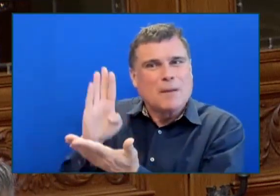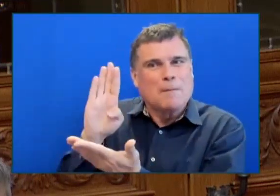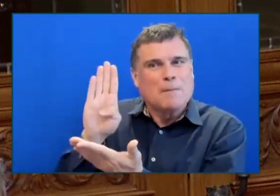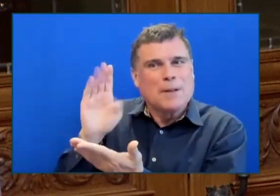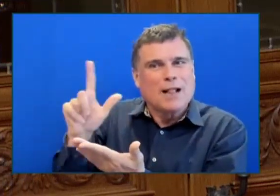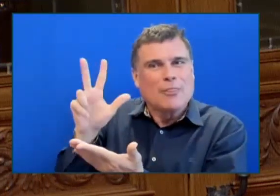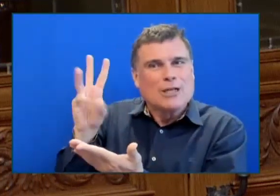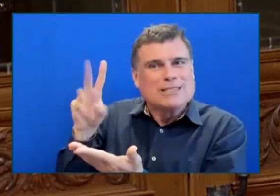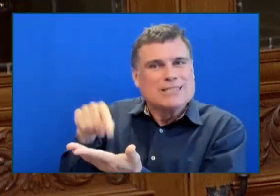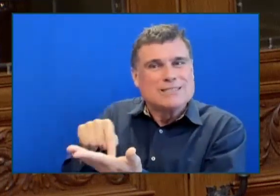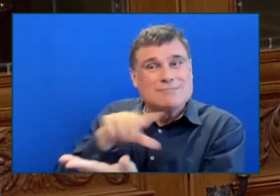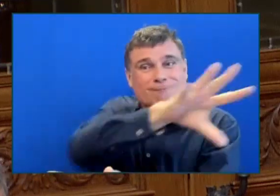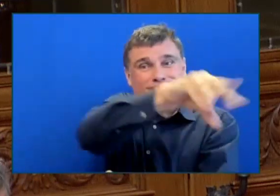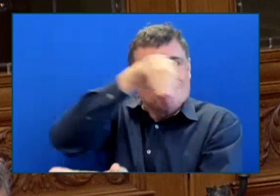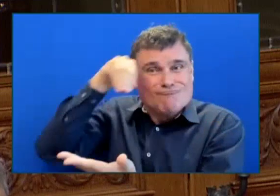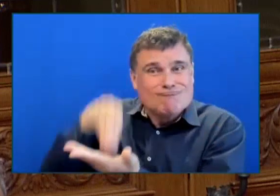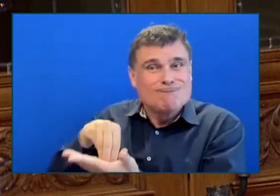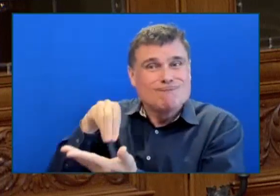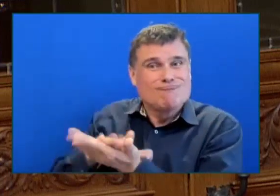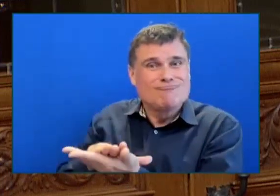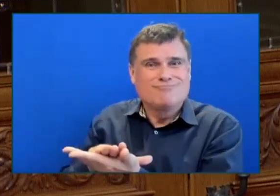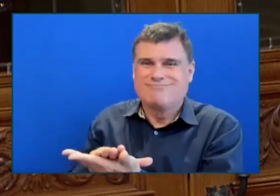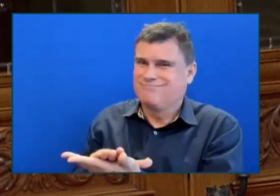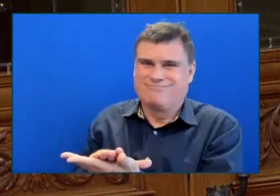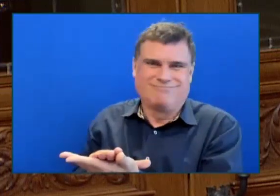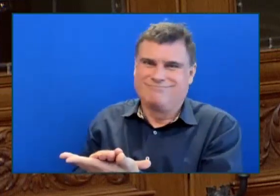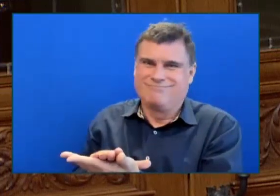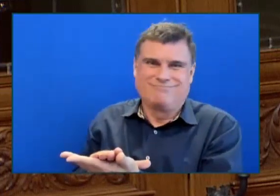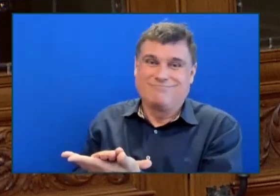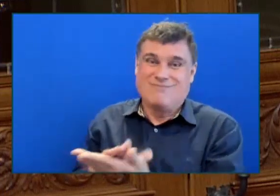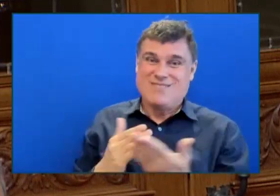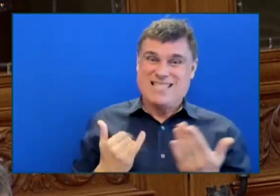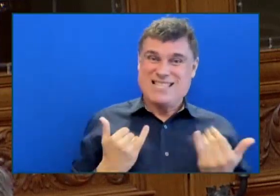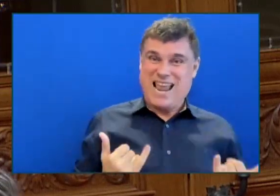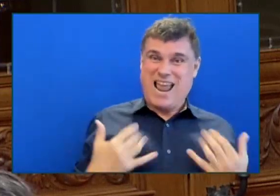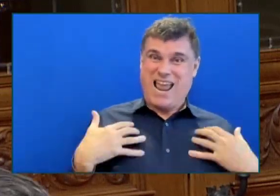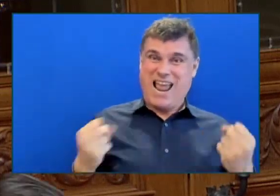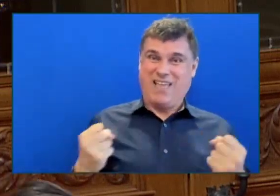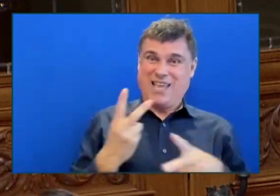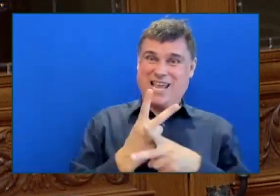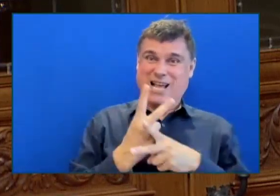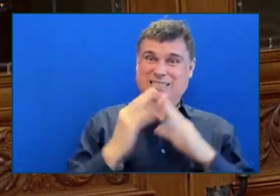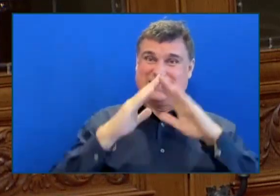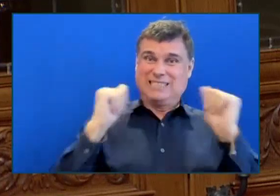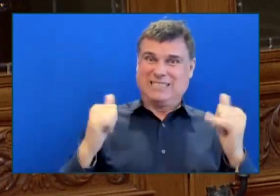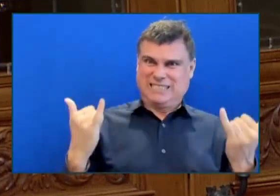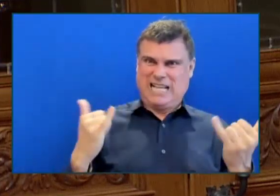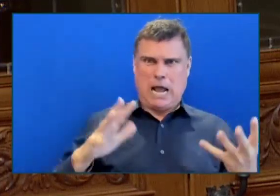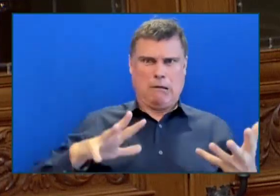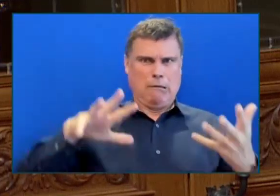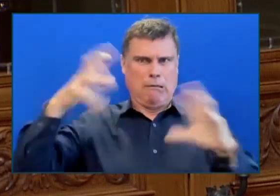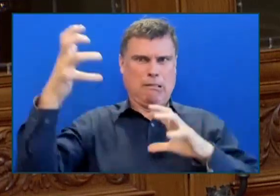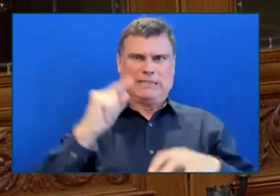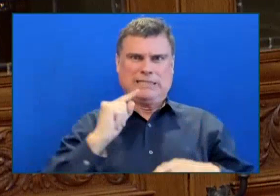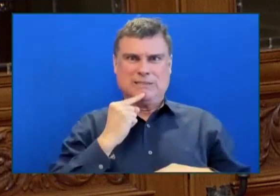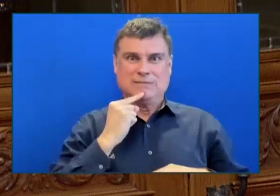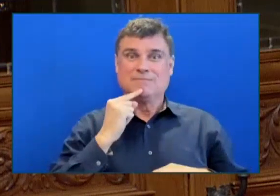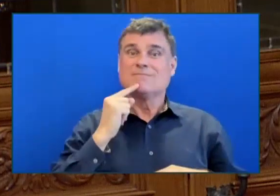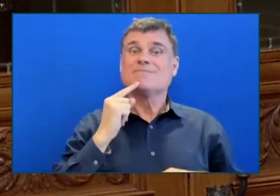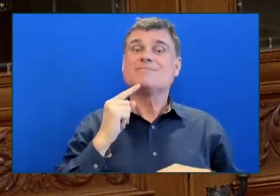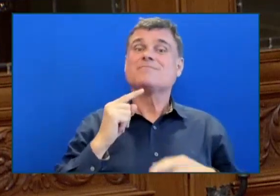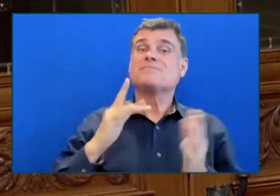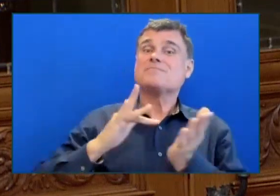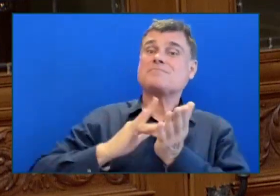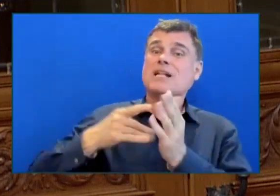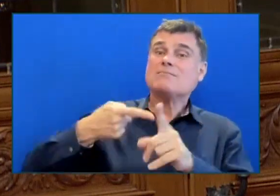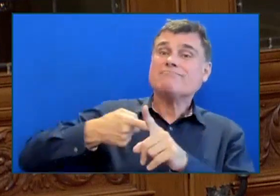There is a crisis in our healthcare system today. These professionals have taken time out of their profession, away from being able to provide the